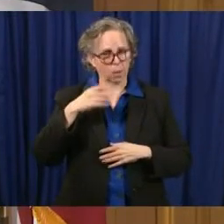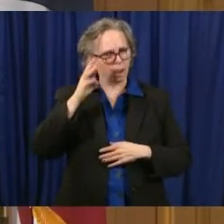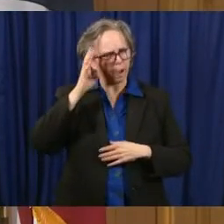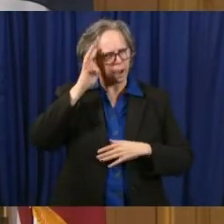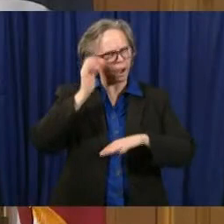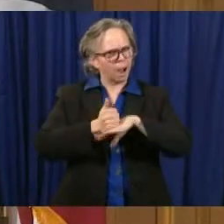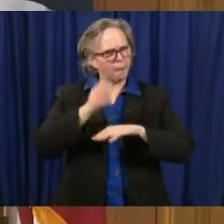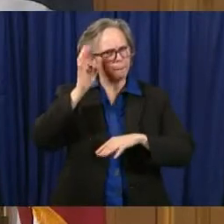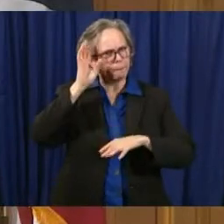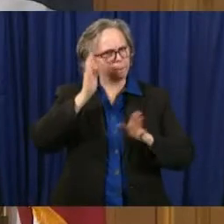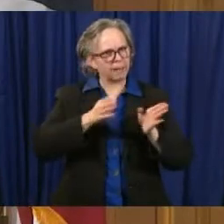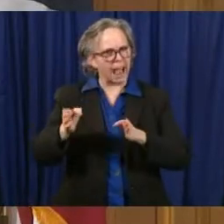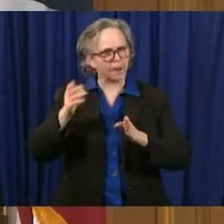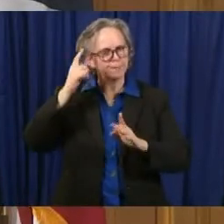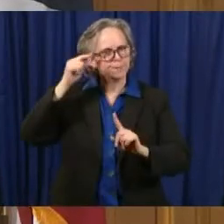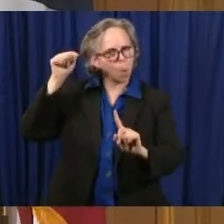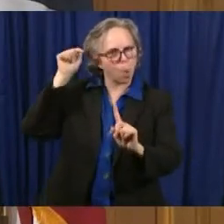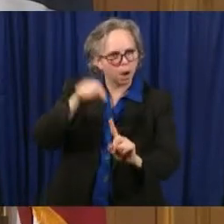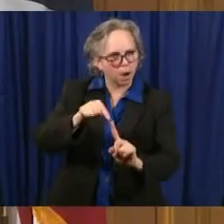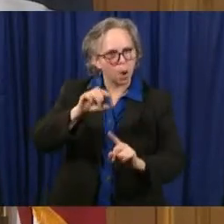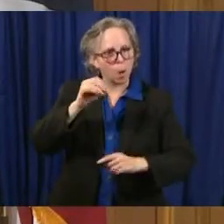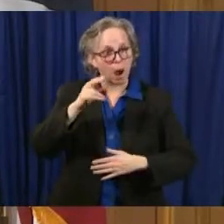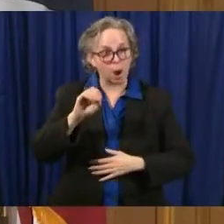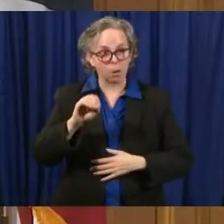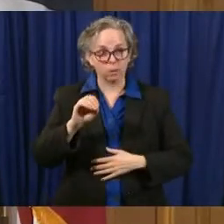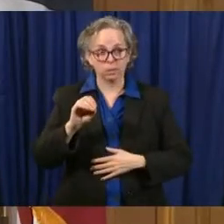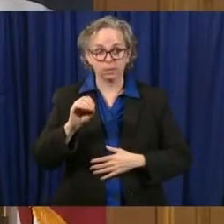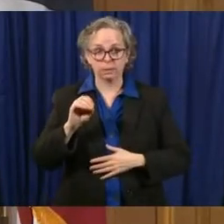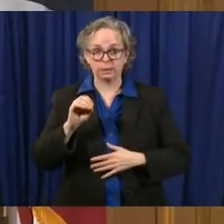we are different than any other state.